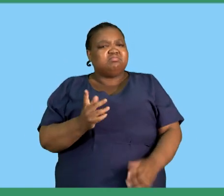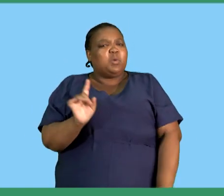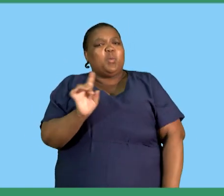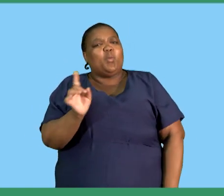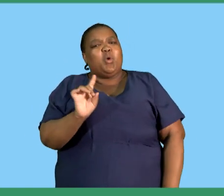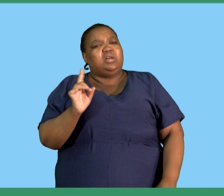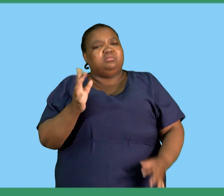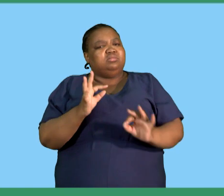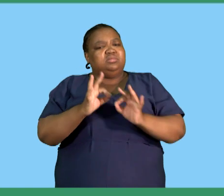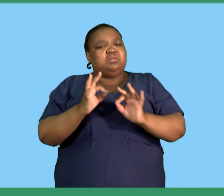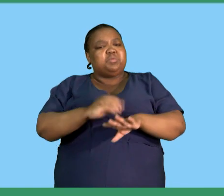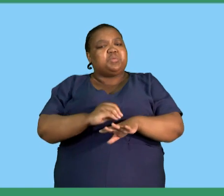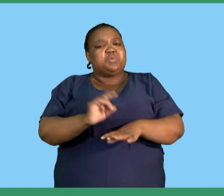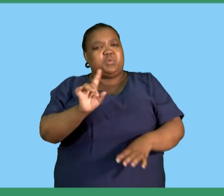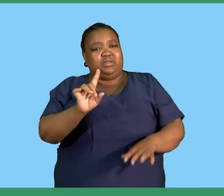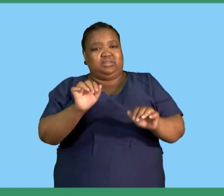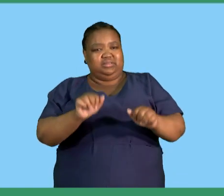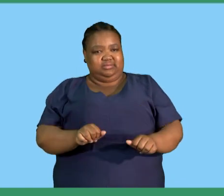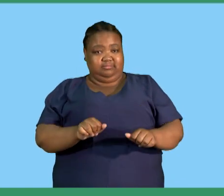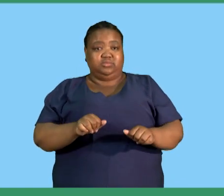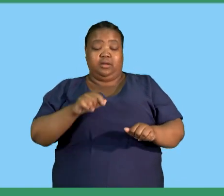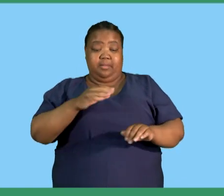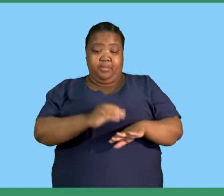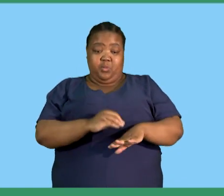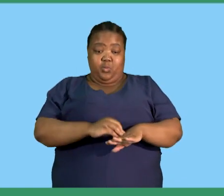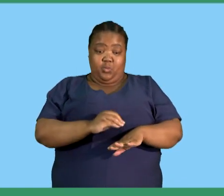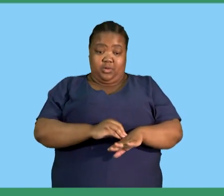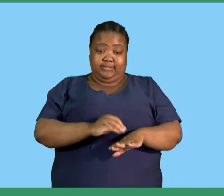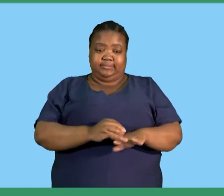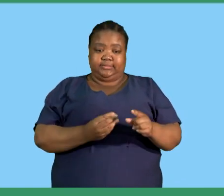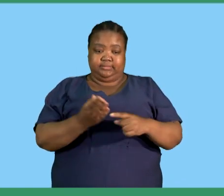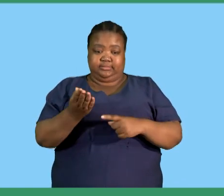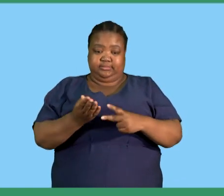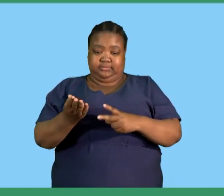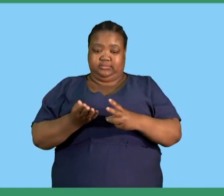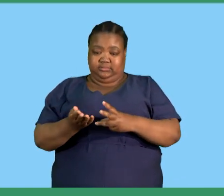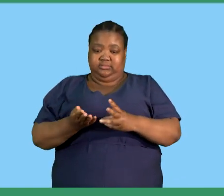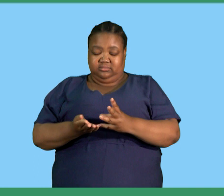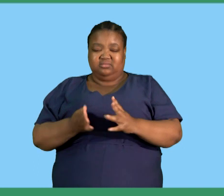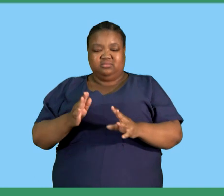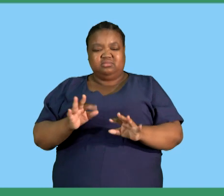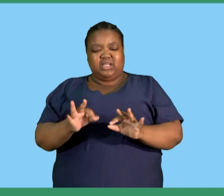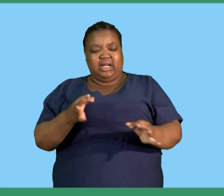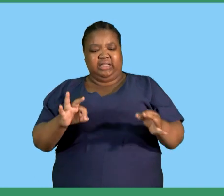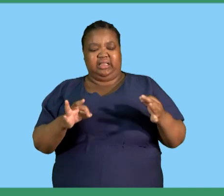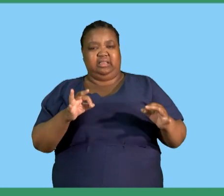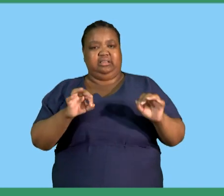the exact problem. Break down the problem into smaller parts that are easier to solve